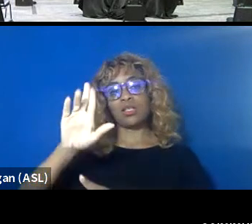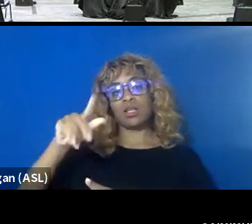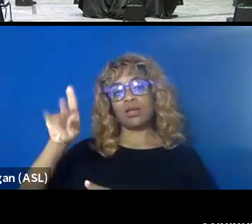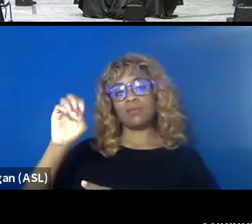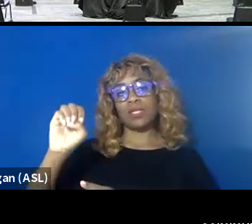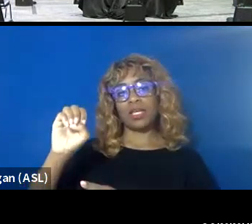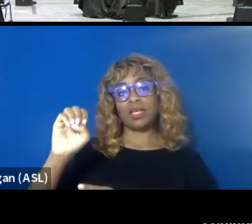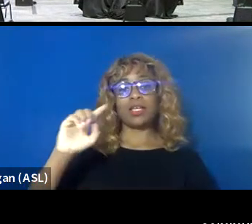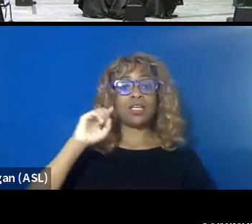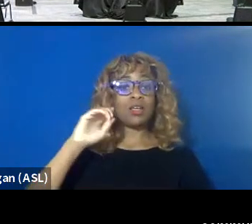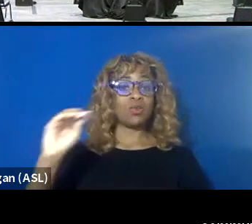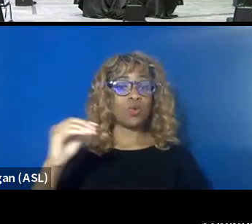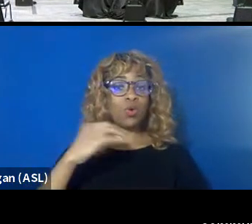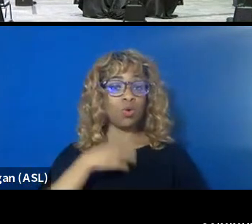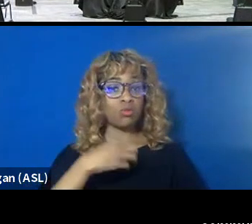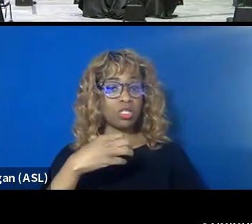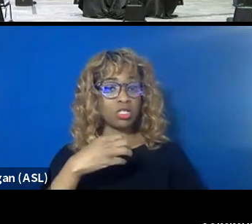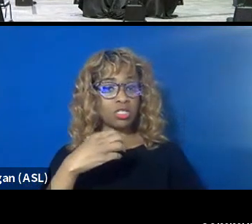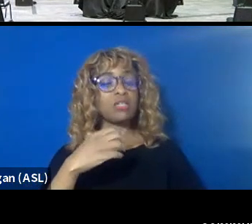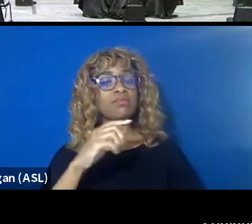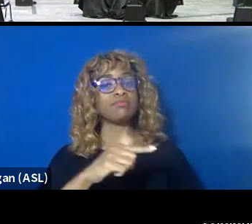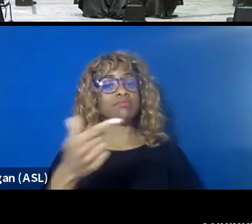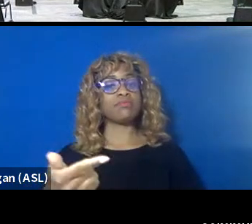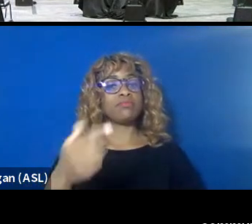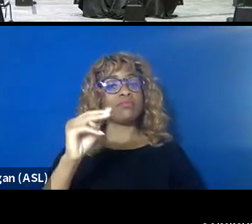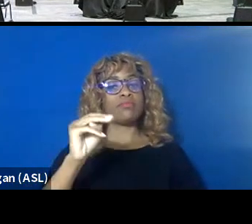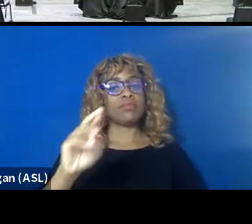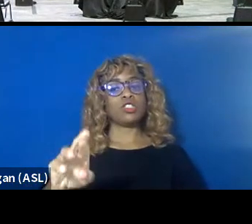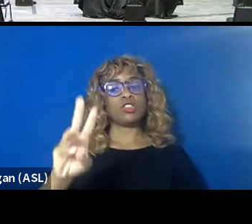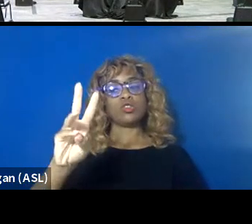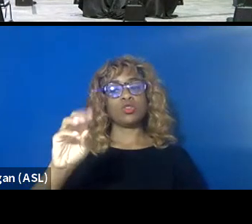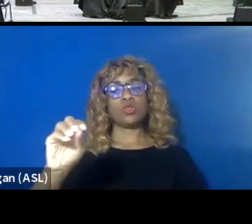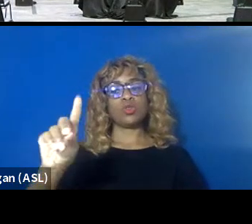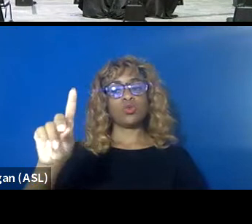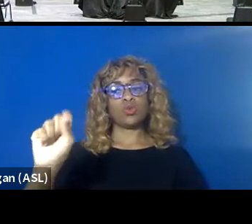Hearing no objection, please proceed, Mr. Woods.